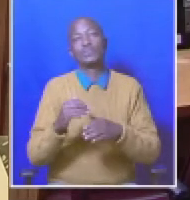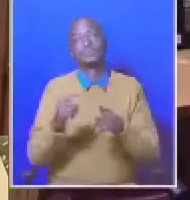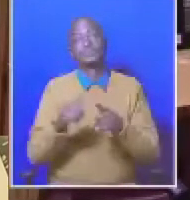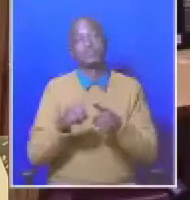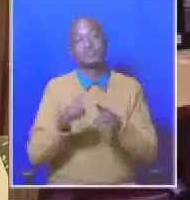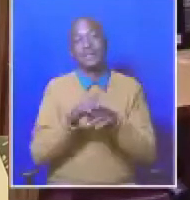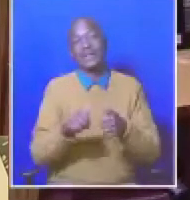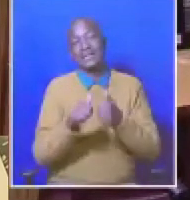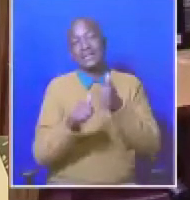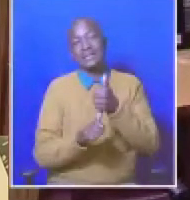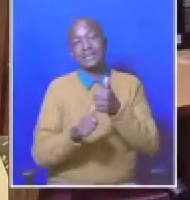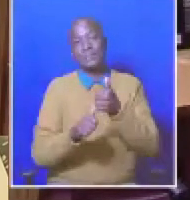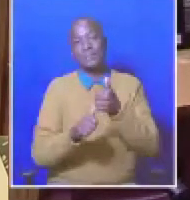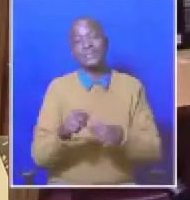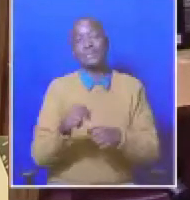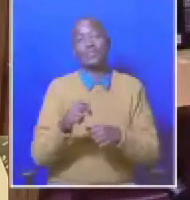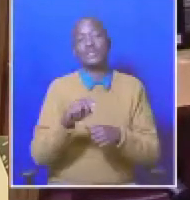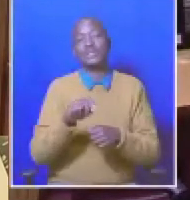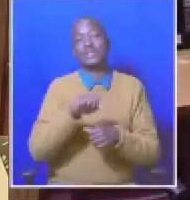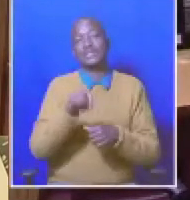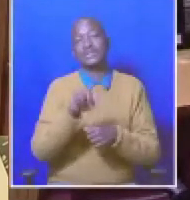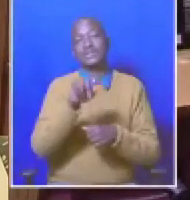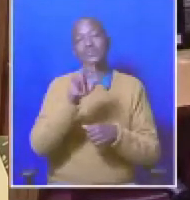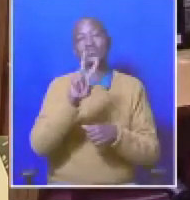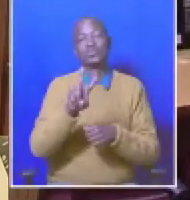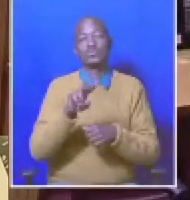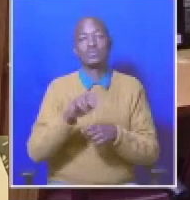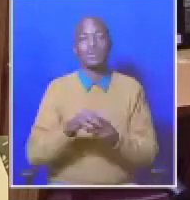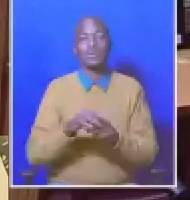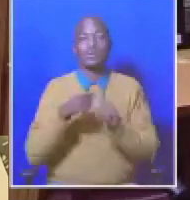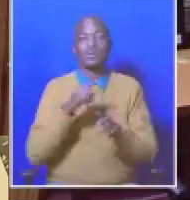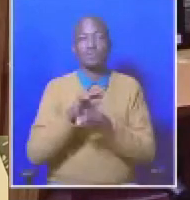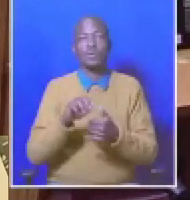supplementary question number two from Honorable Bibi.